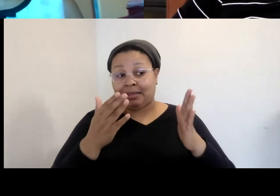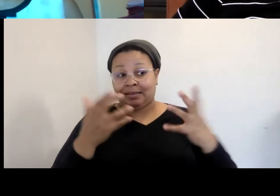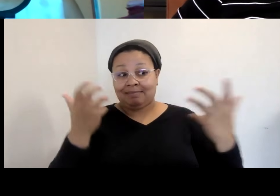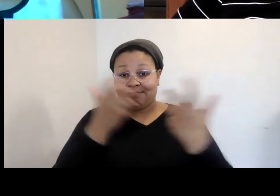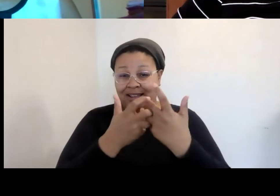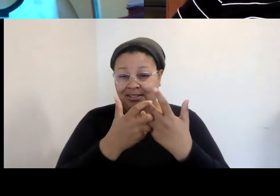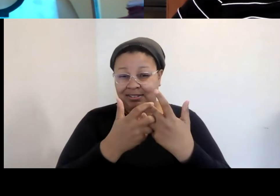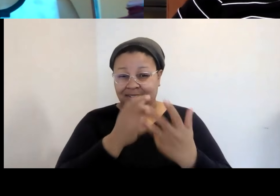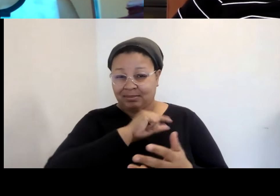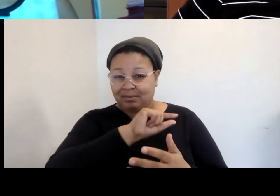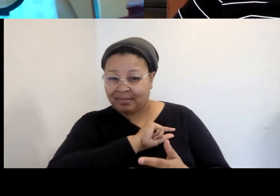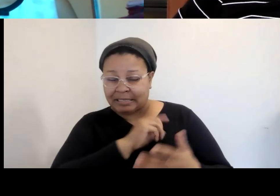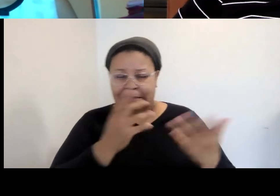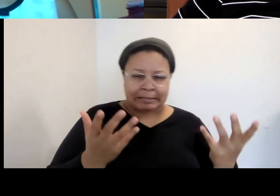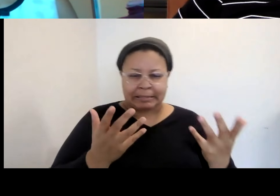have an ABLE account.